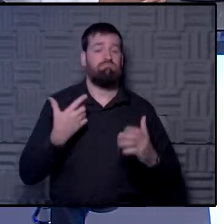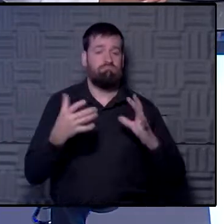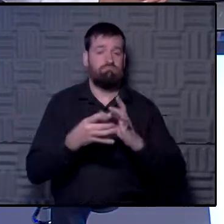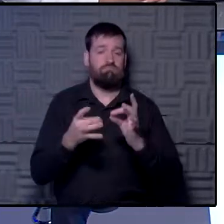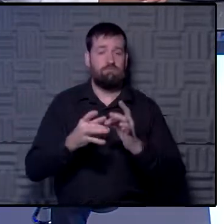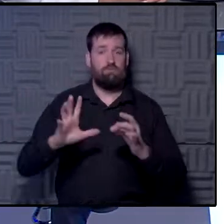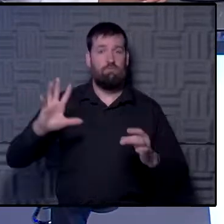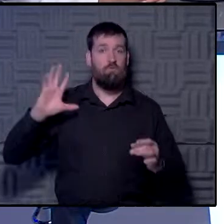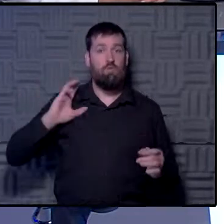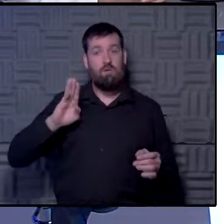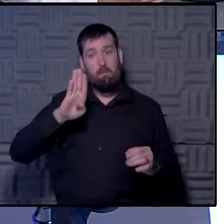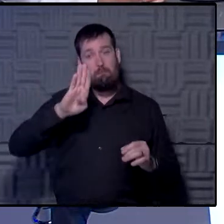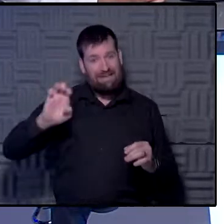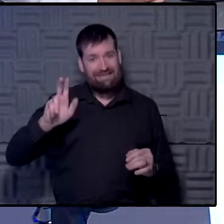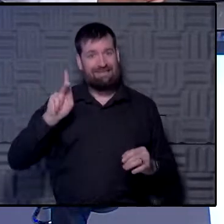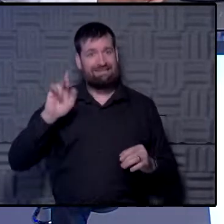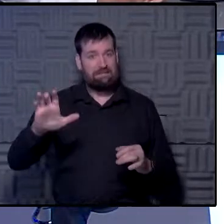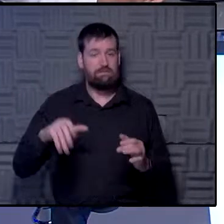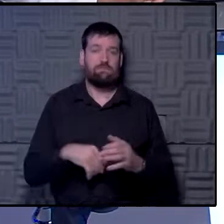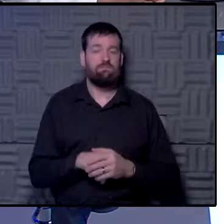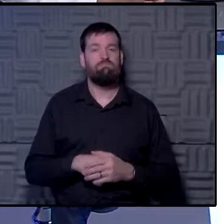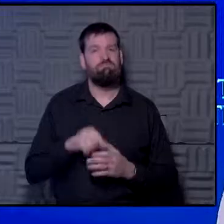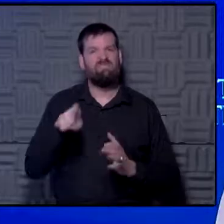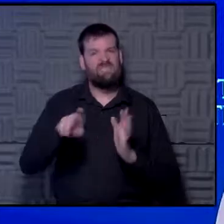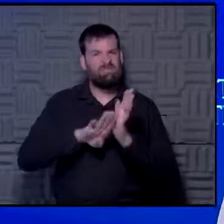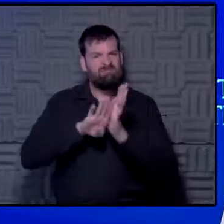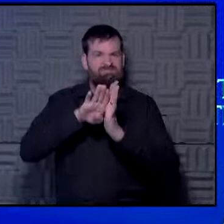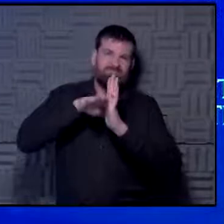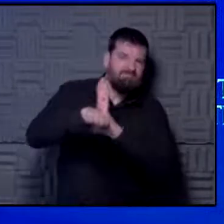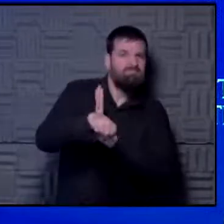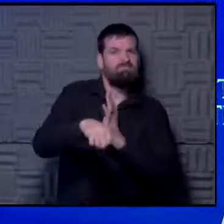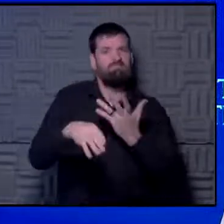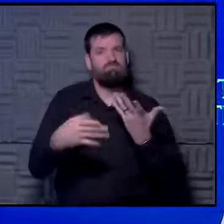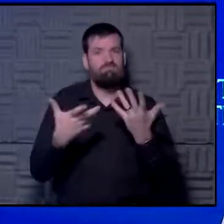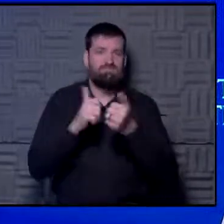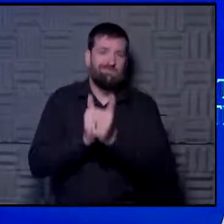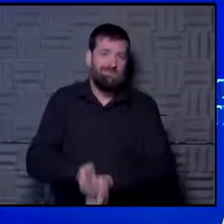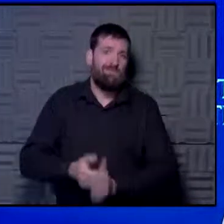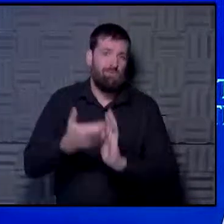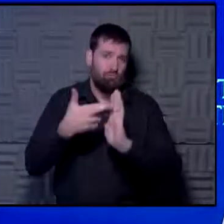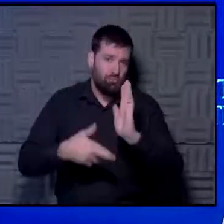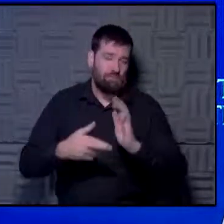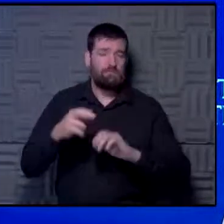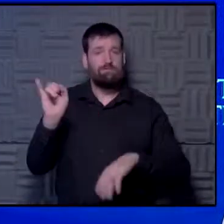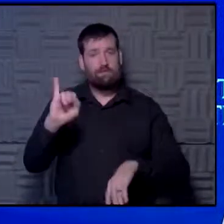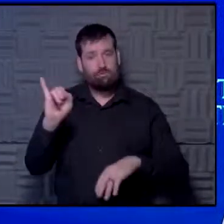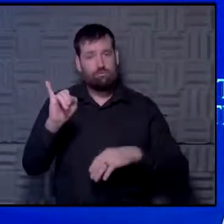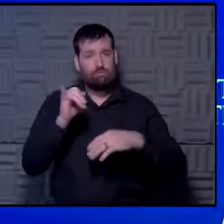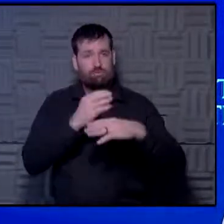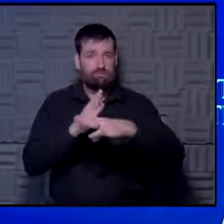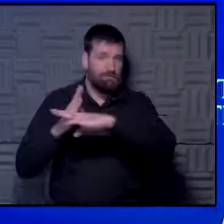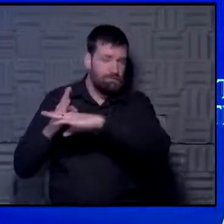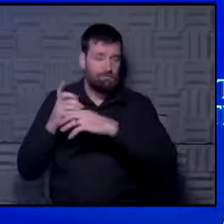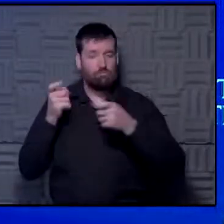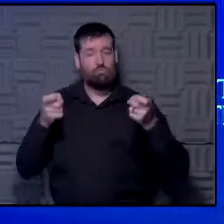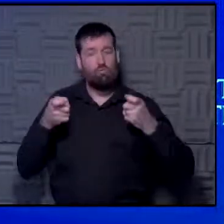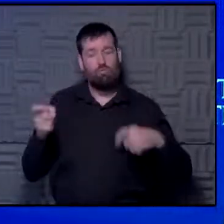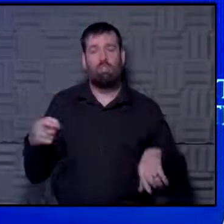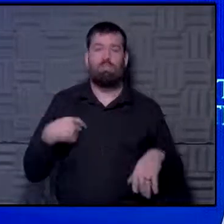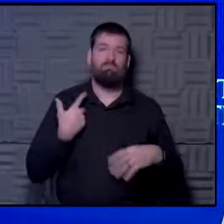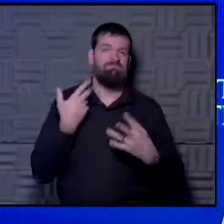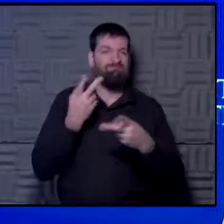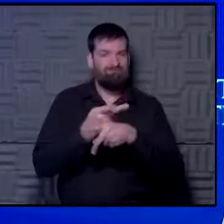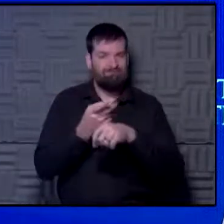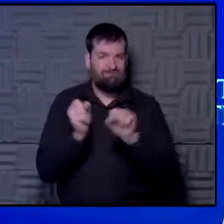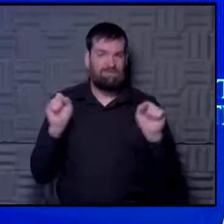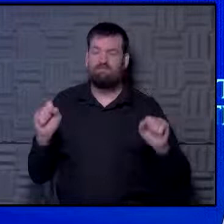before, BKC, we really need to bend the curve and following those rules of infection prevention and control, bend the curve and keep us safe. And I